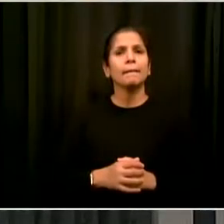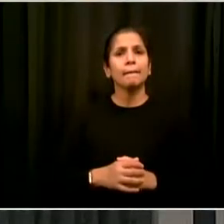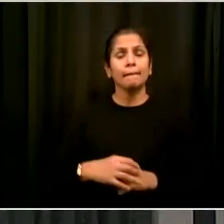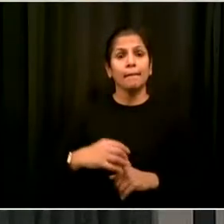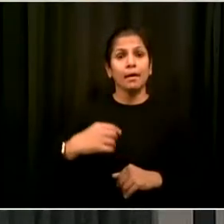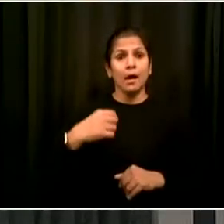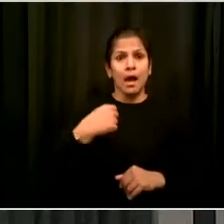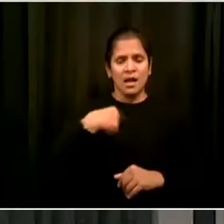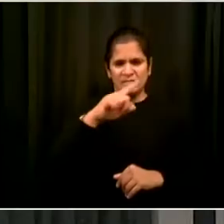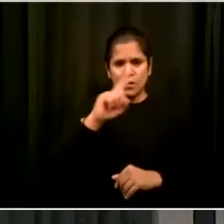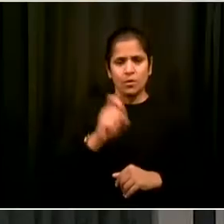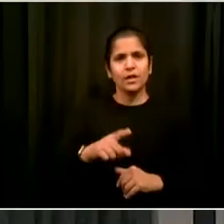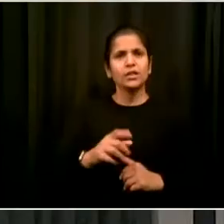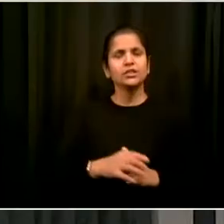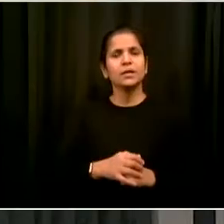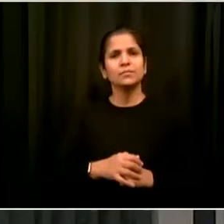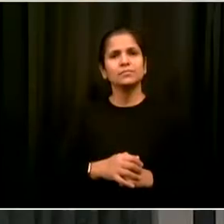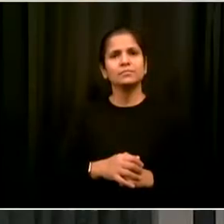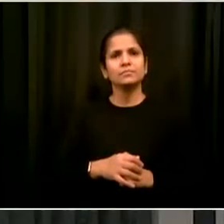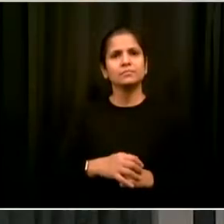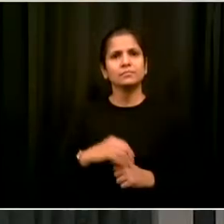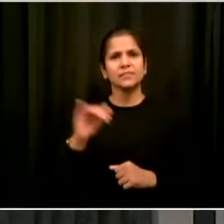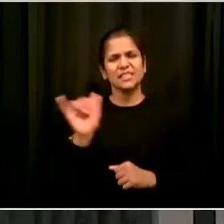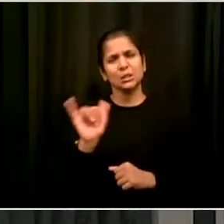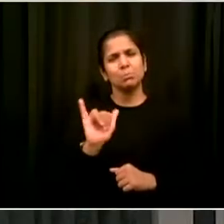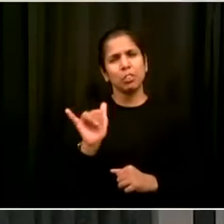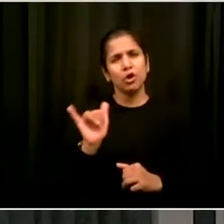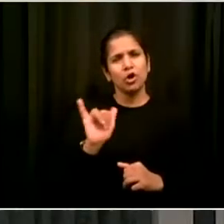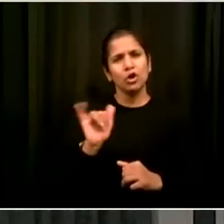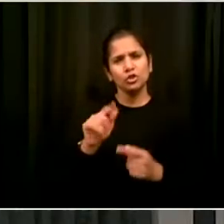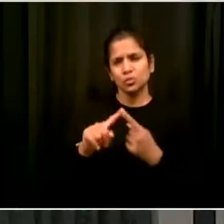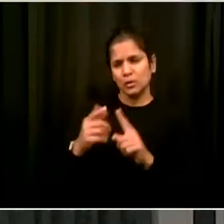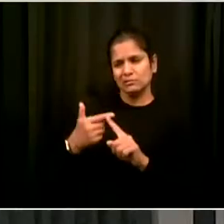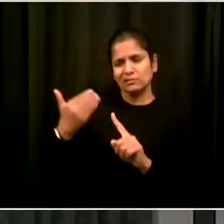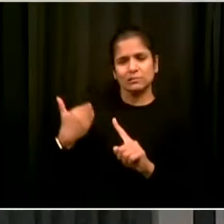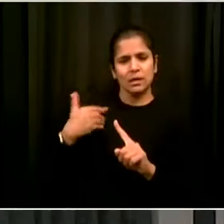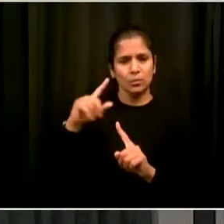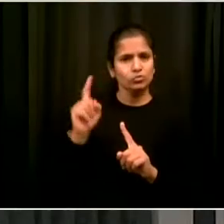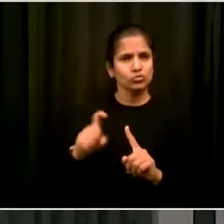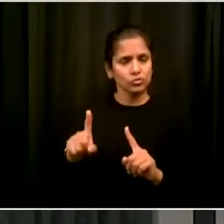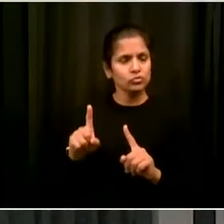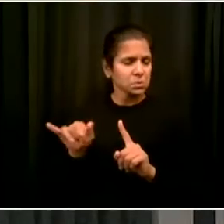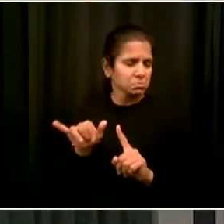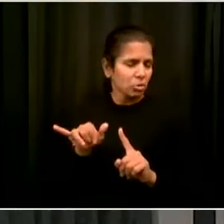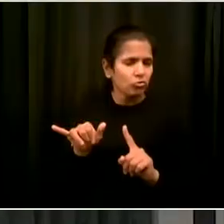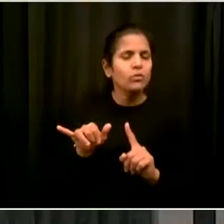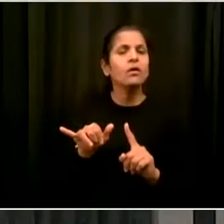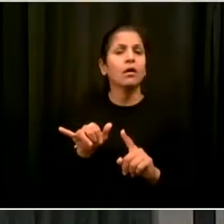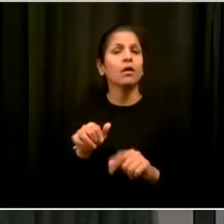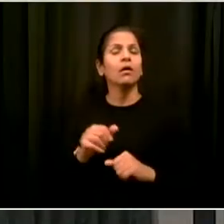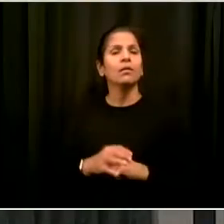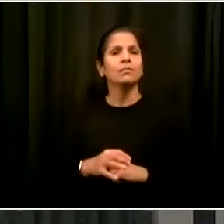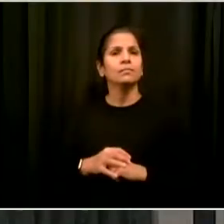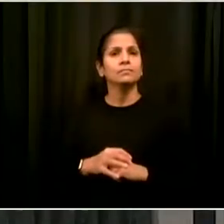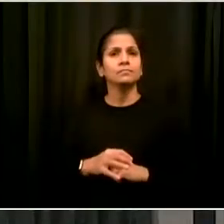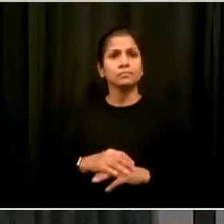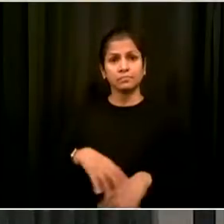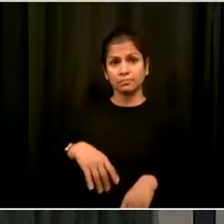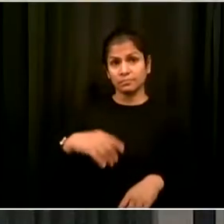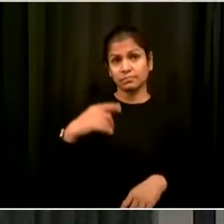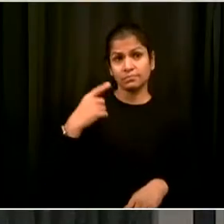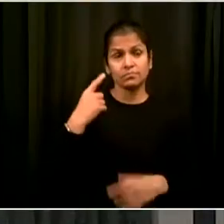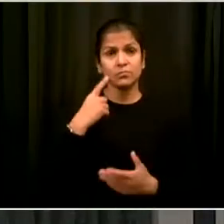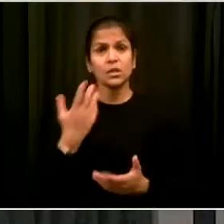asked, but for the average essential worker listening at home or, waiting to hear details on how this will roll